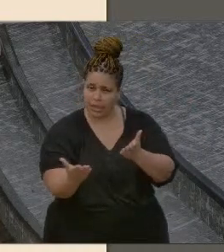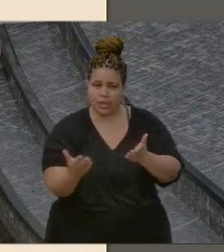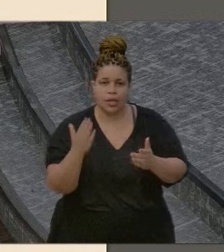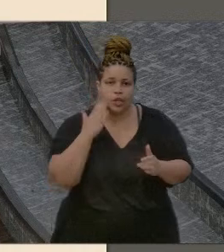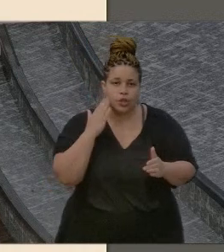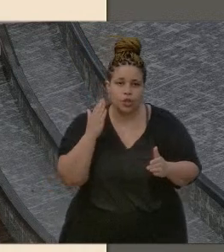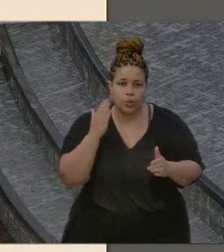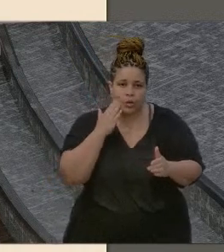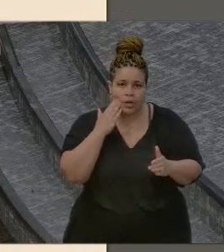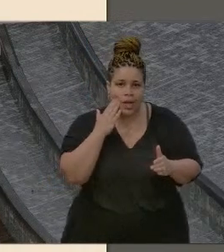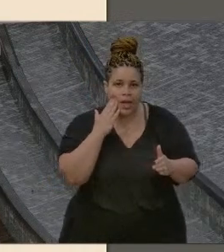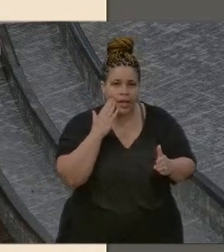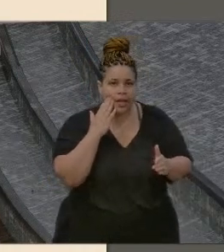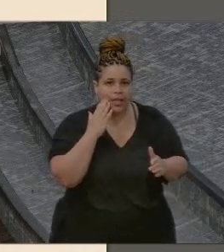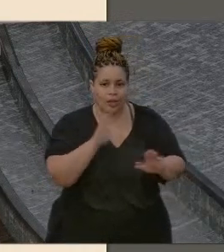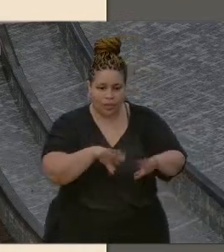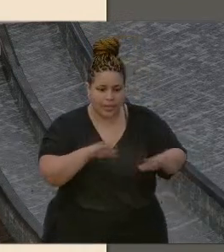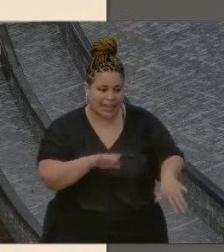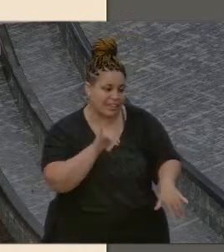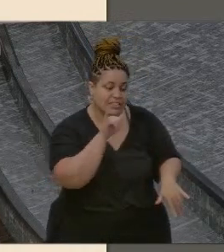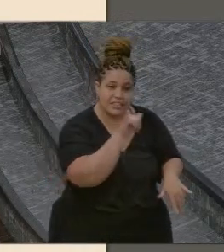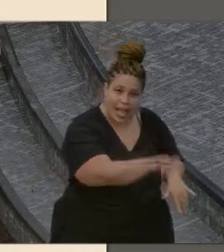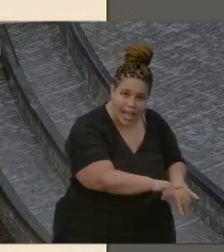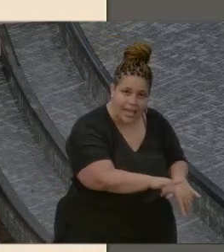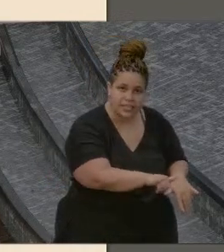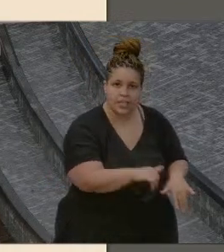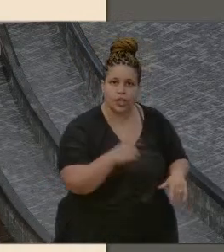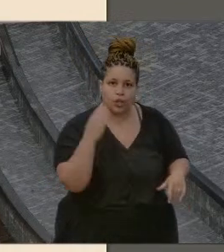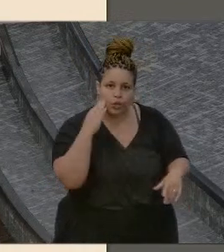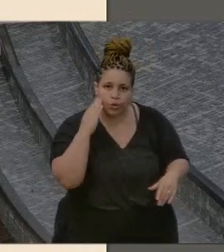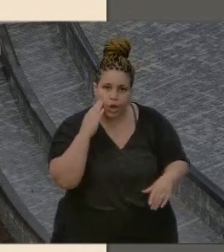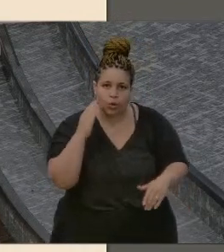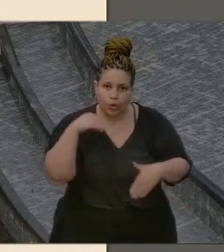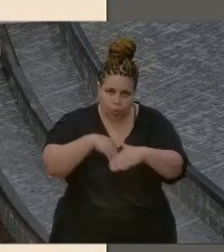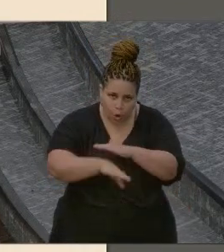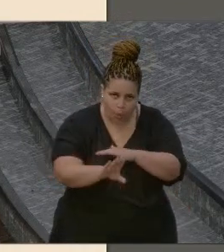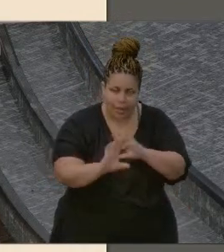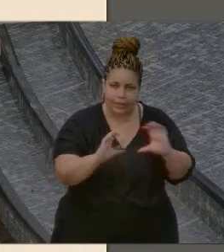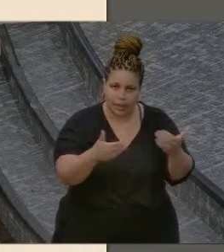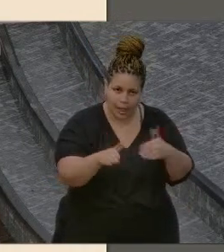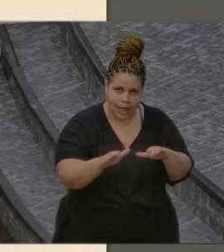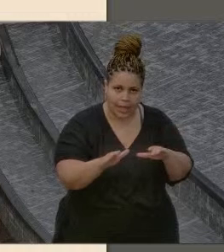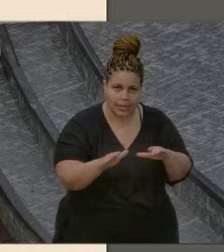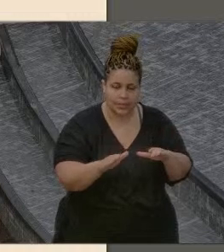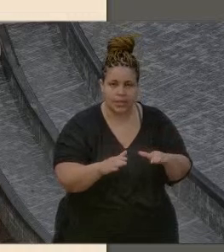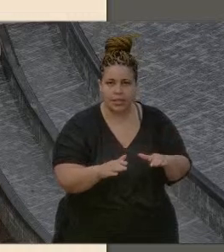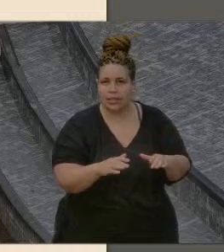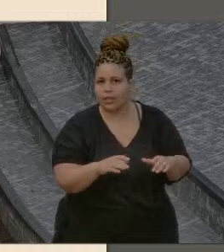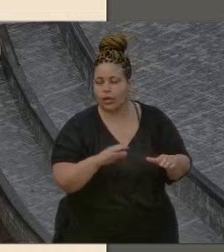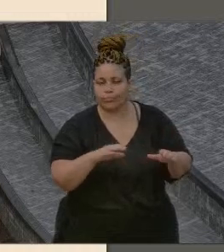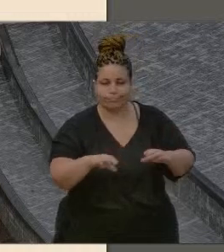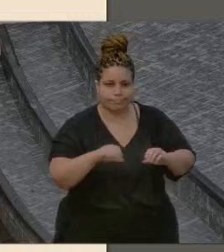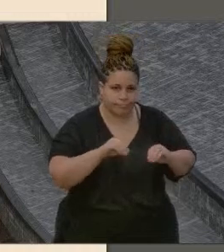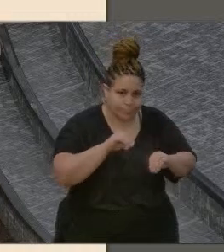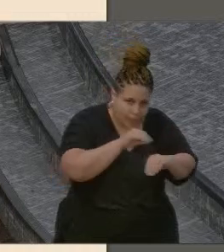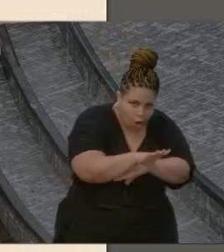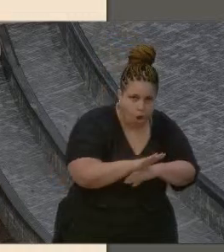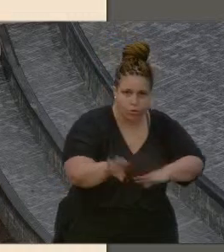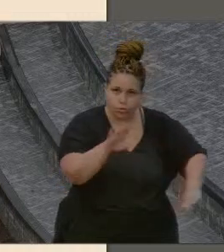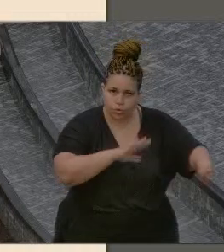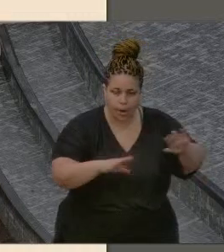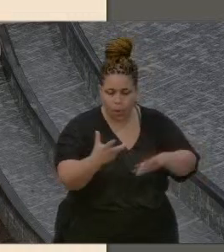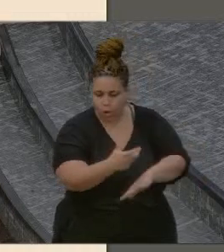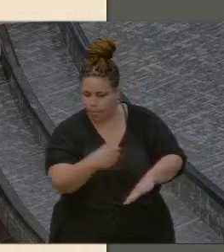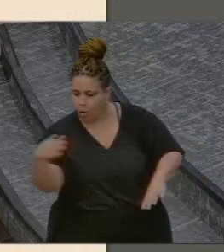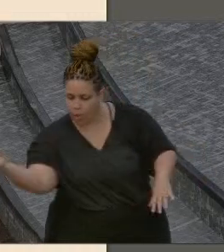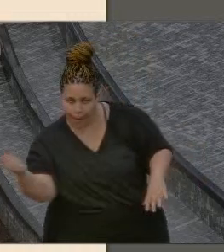holding pen to a place where we can start to engage students to improve their behavior, to